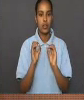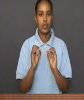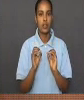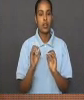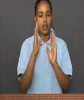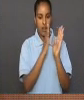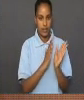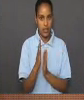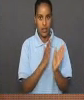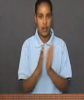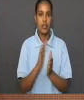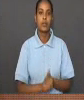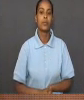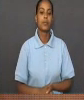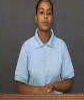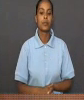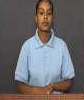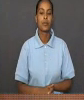Students, let's get ready.